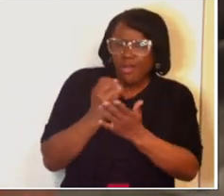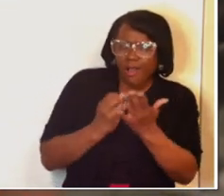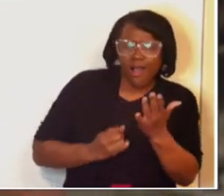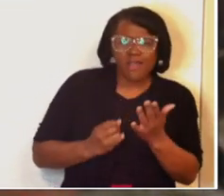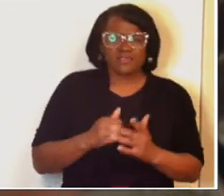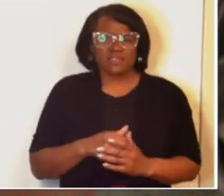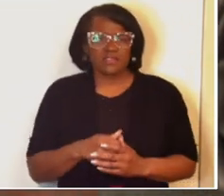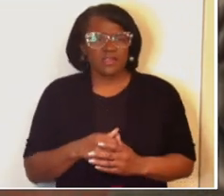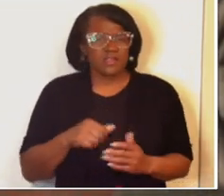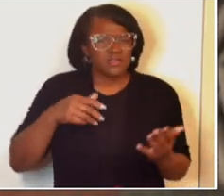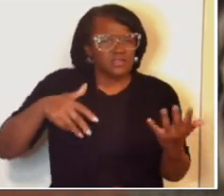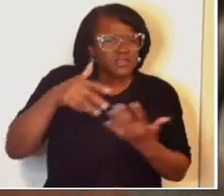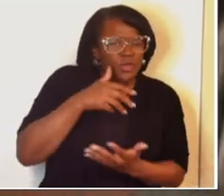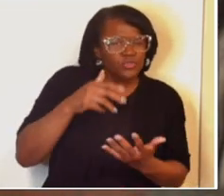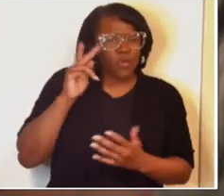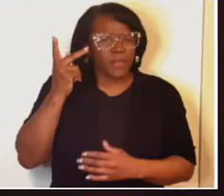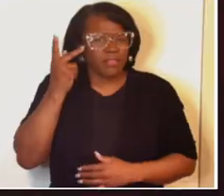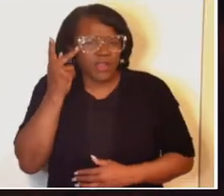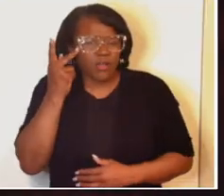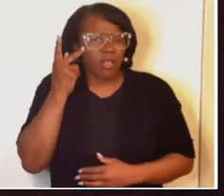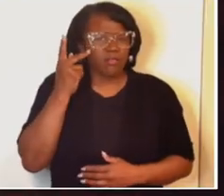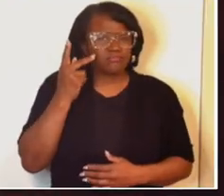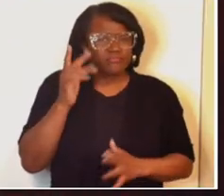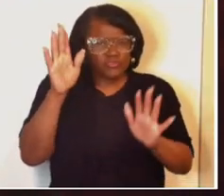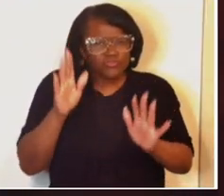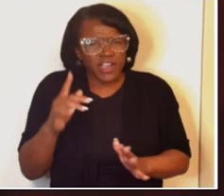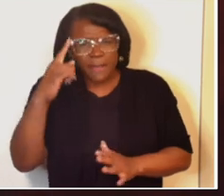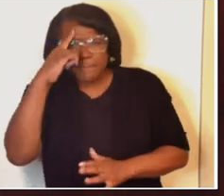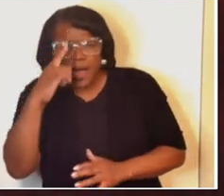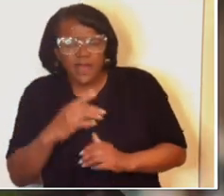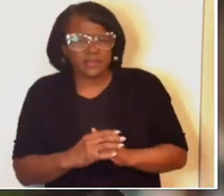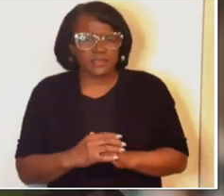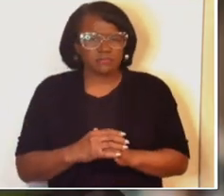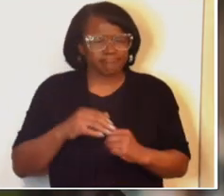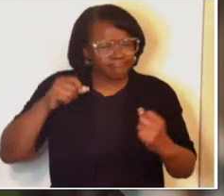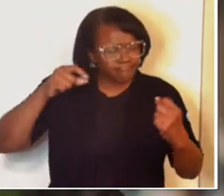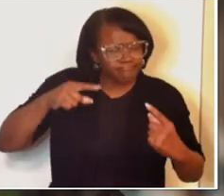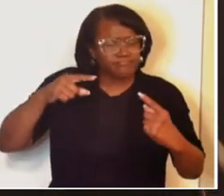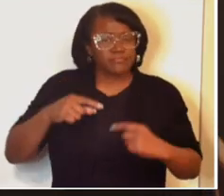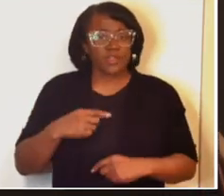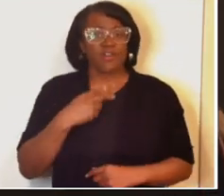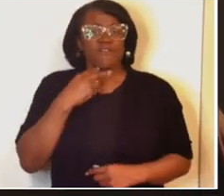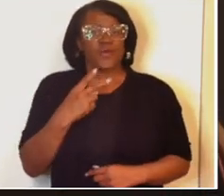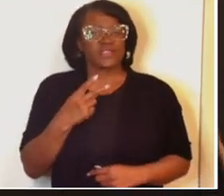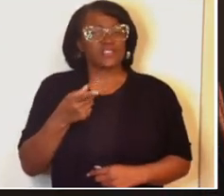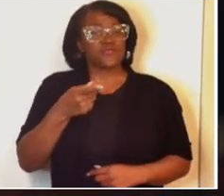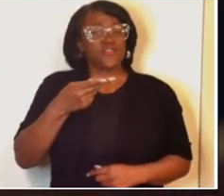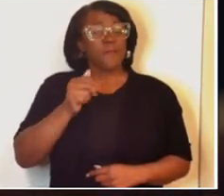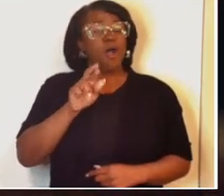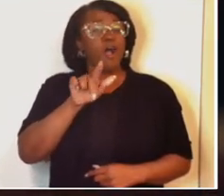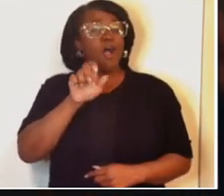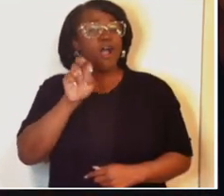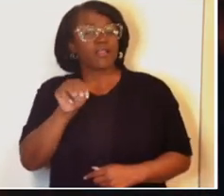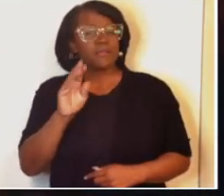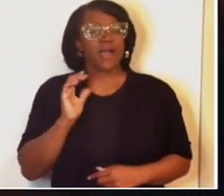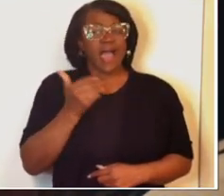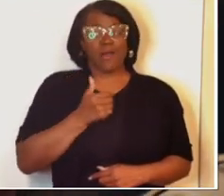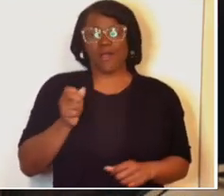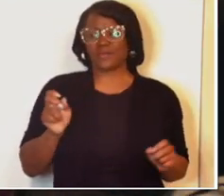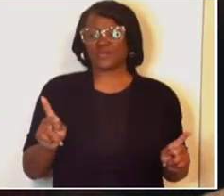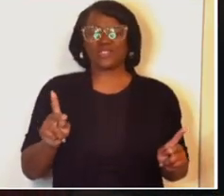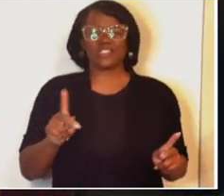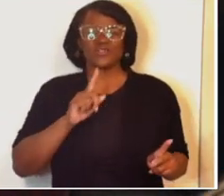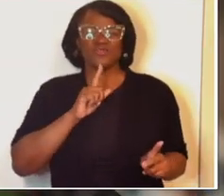was social and political great minds. Voices from Harlem is our opportunity as the Harlem Writers Guild to